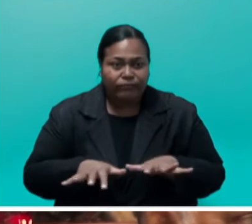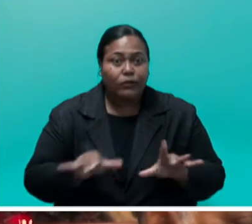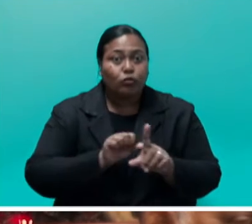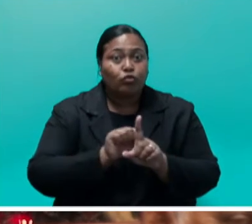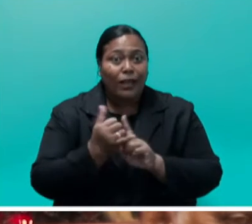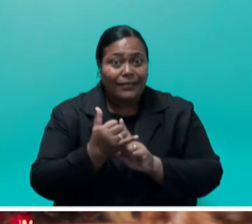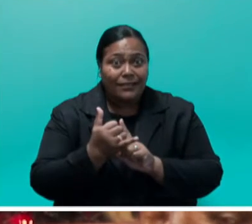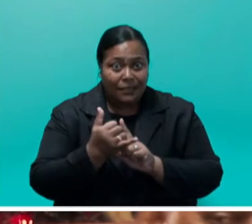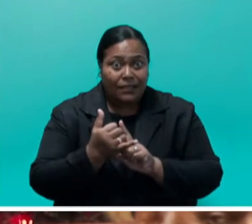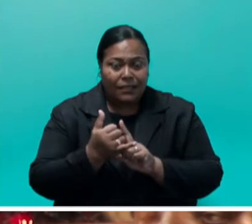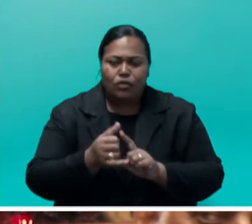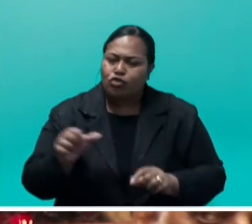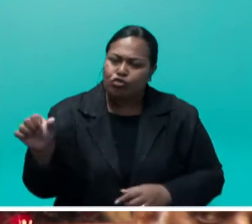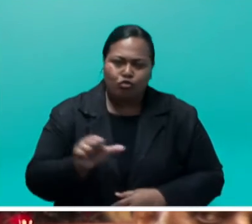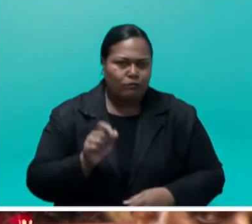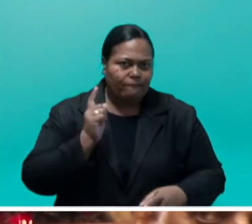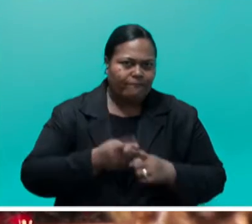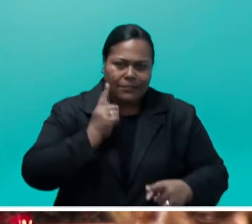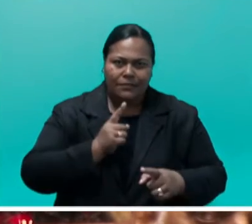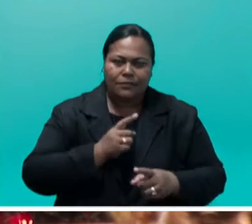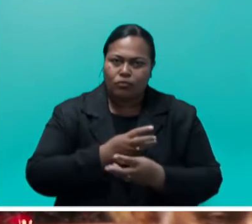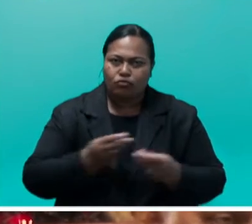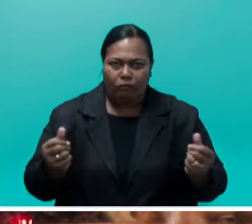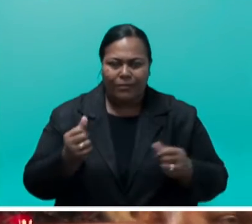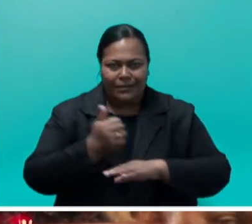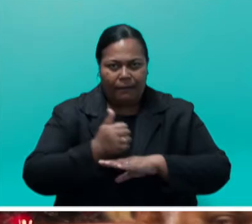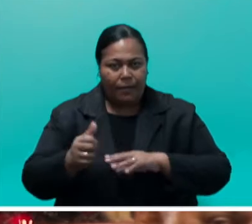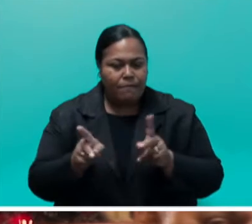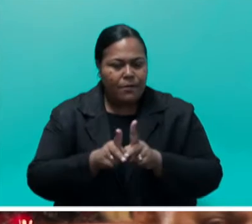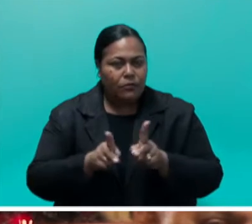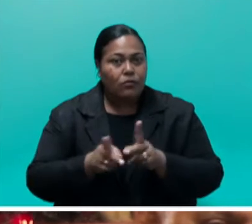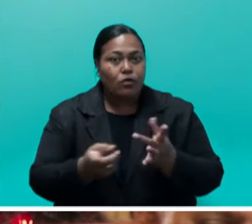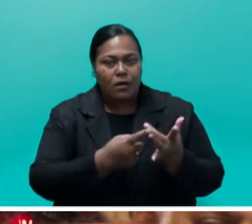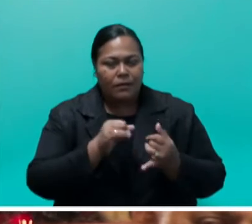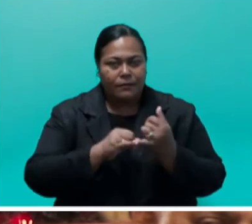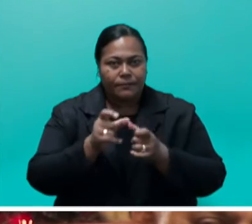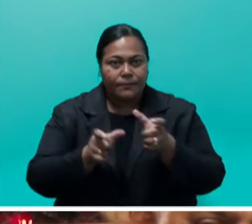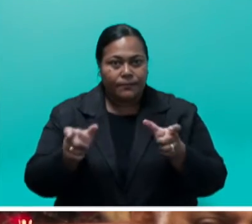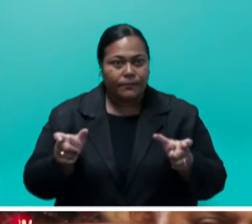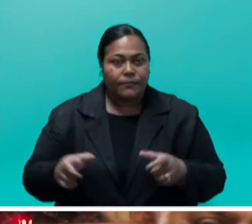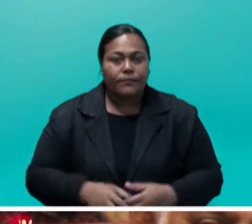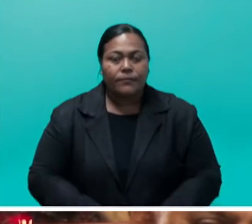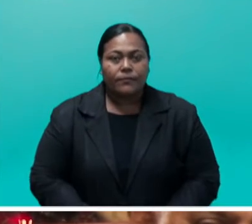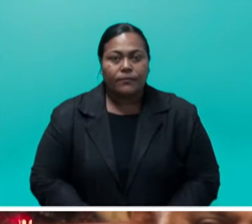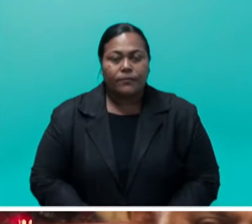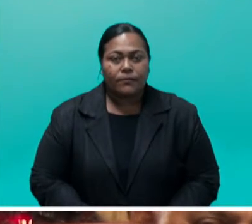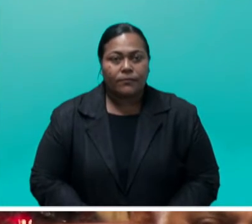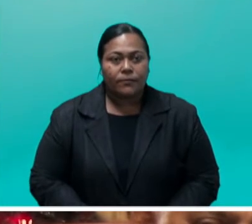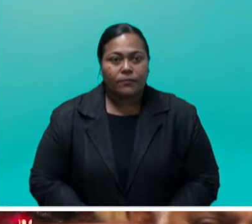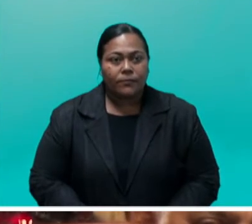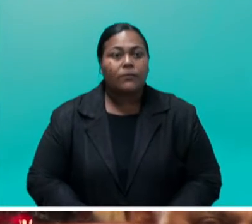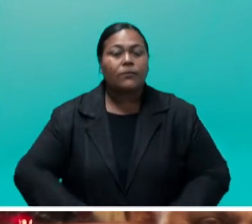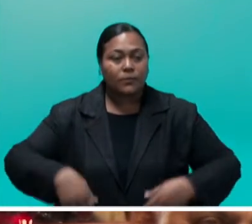that must be addressed head-on by government in partnership with relevant stakeholders. Mr. Speaker,